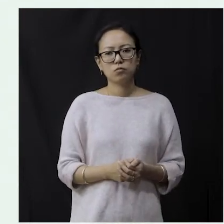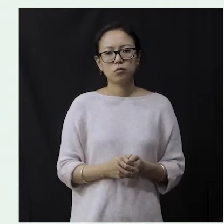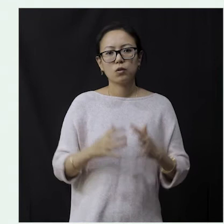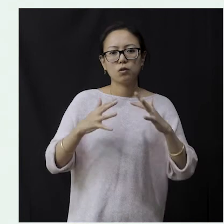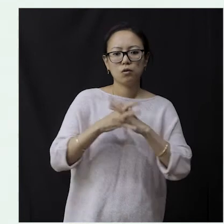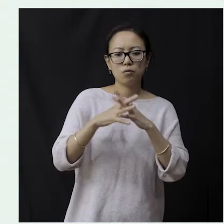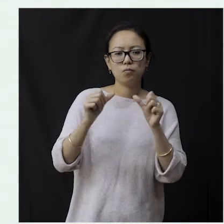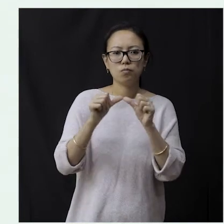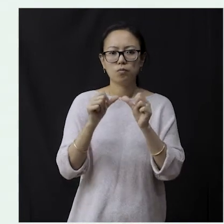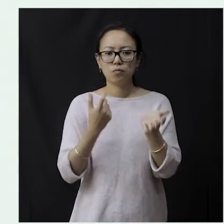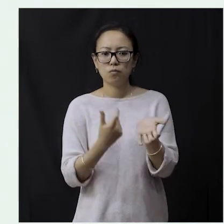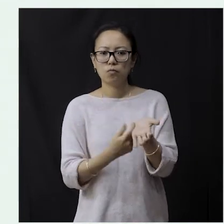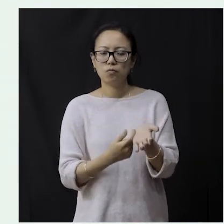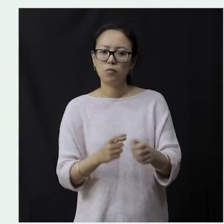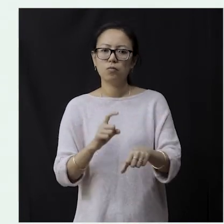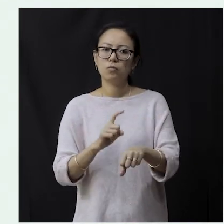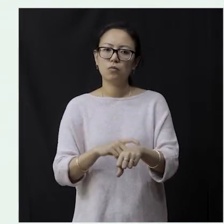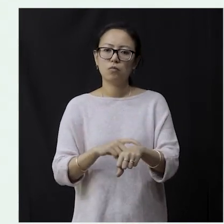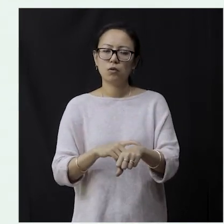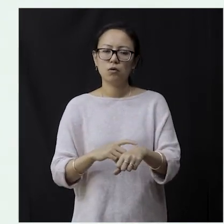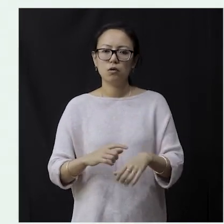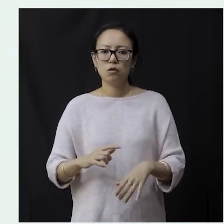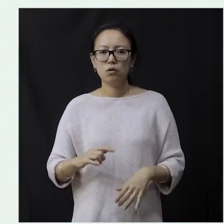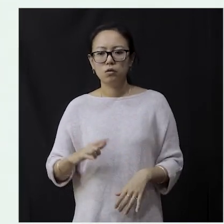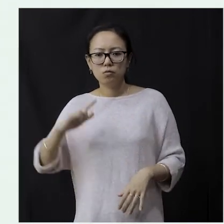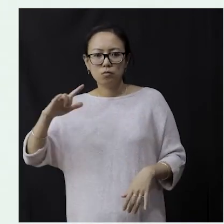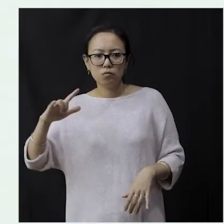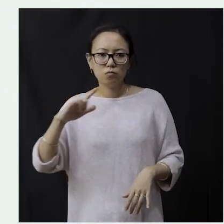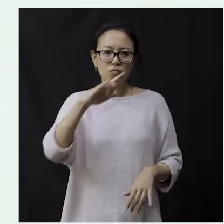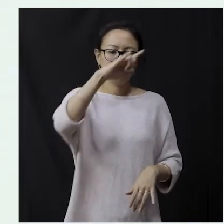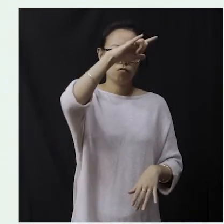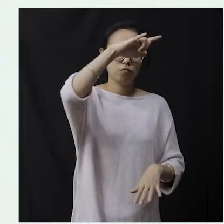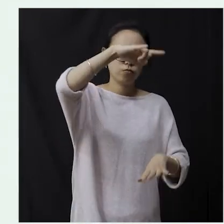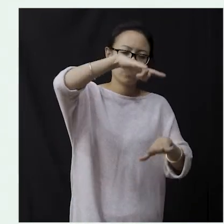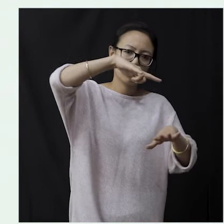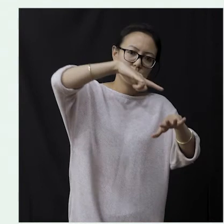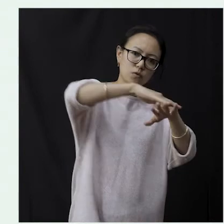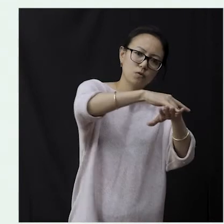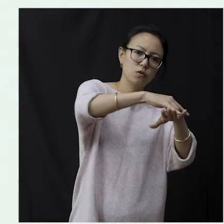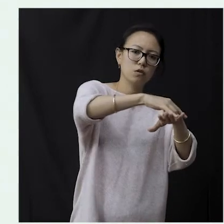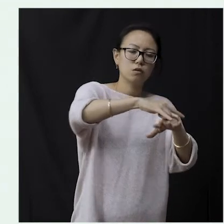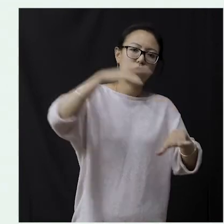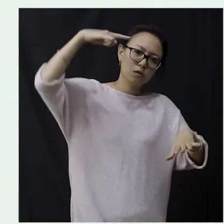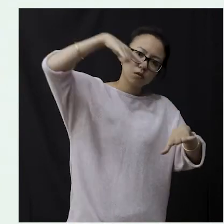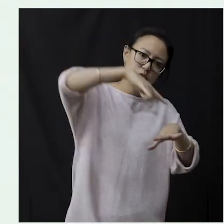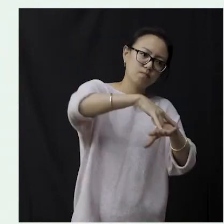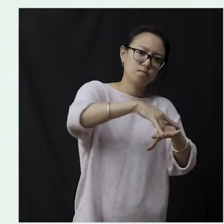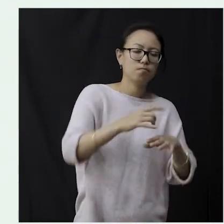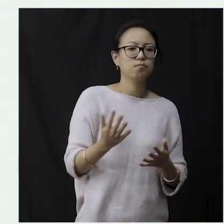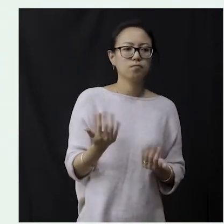right, they used to transport the spacecraft from one place to another for the pilots,